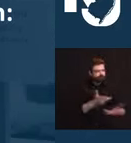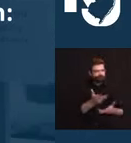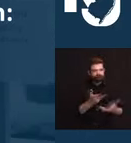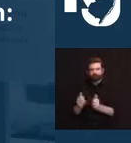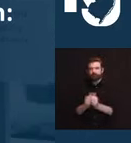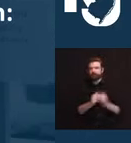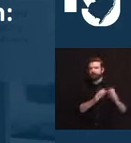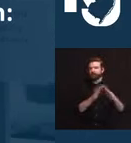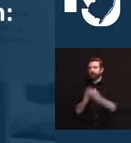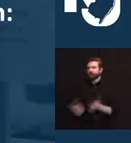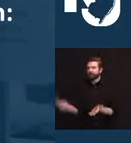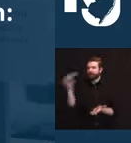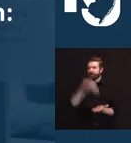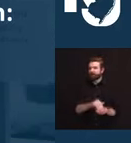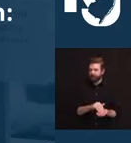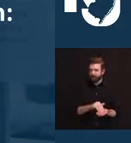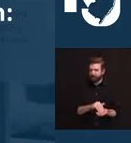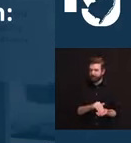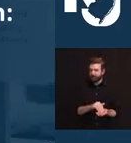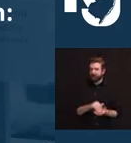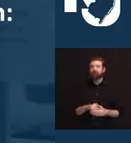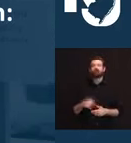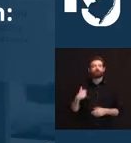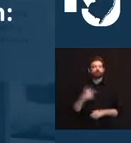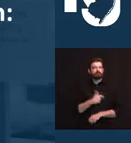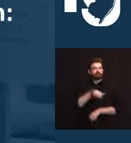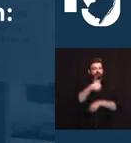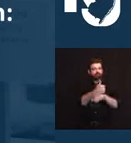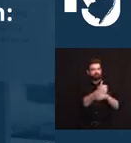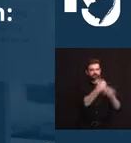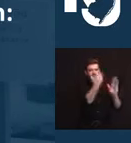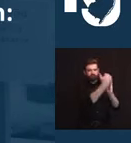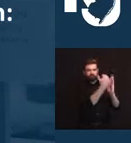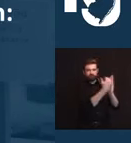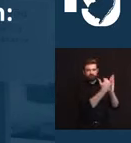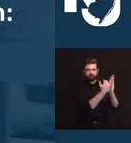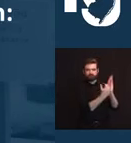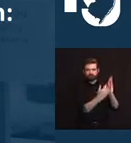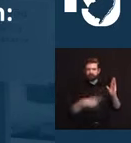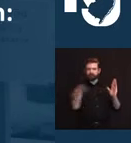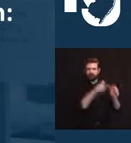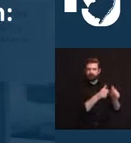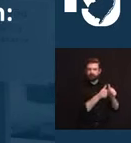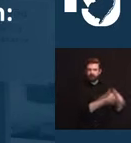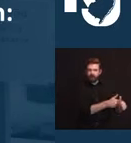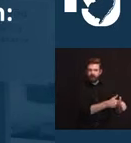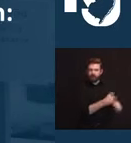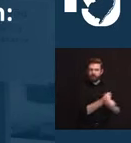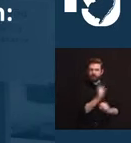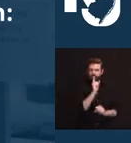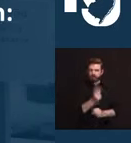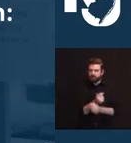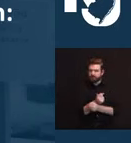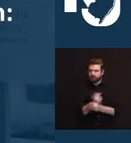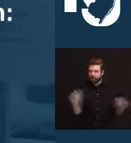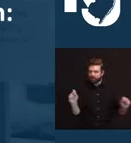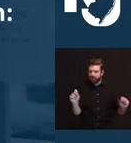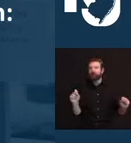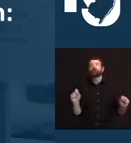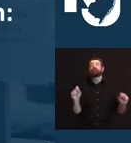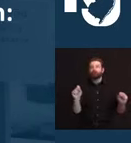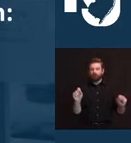protocols in place to give you confidence that you can go back out for dinner or back to a favorite shop. And as we discussed yesterday, we know